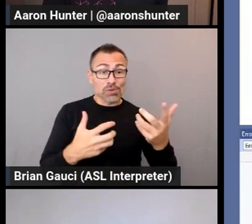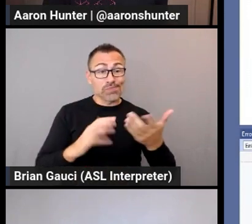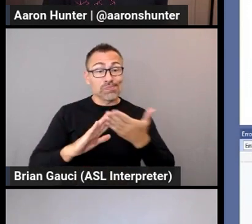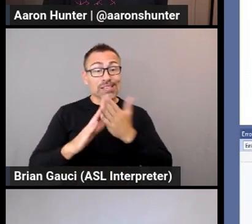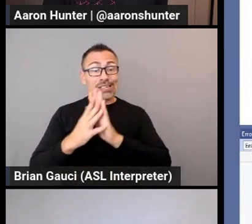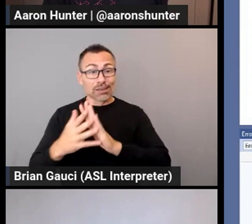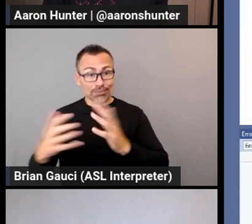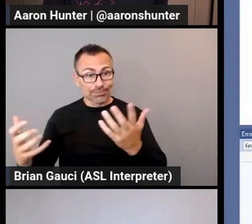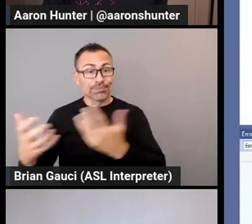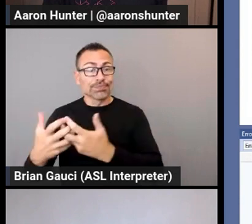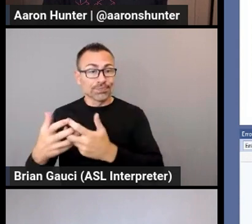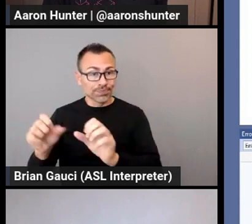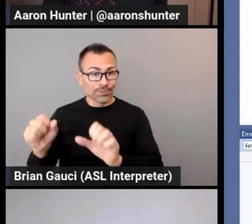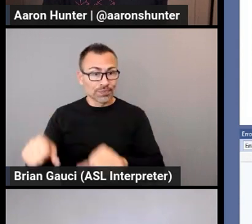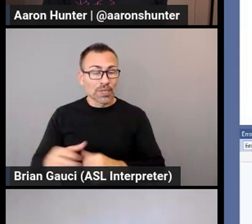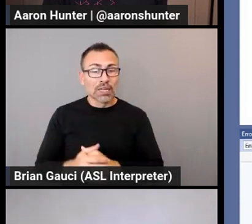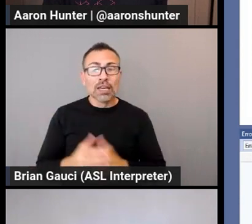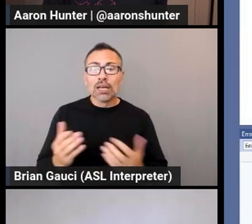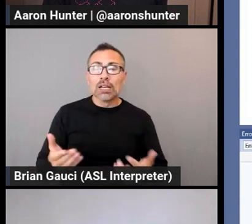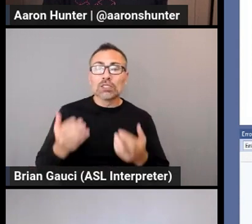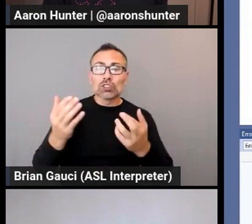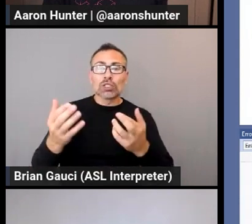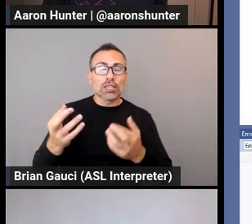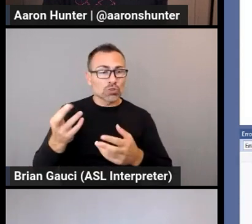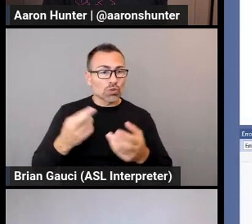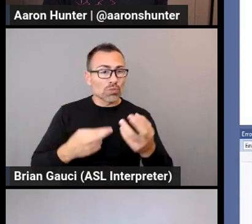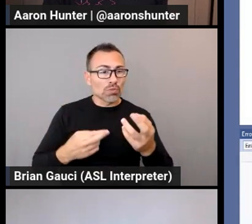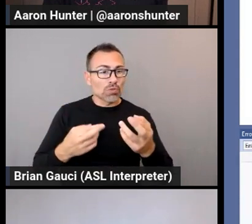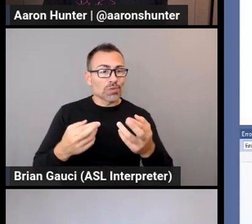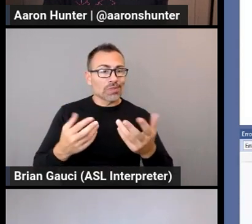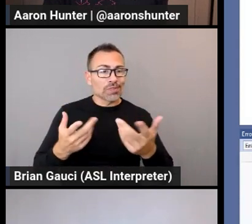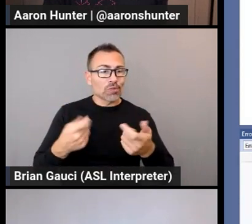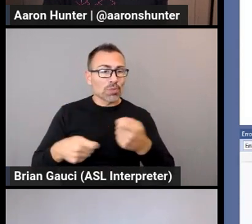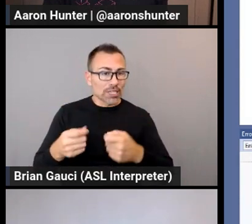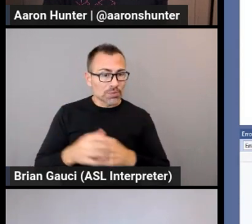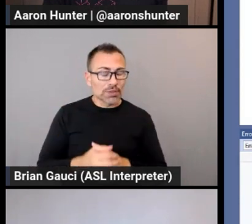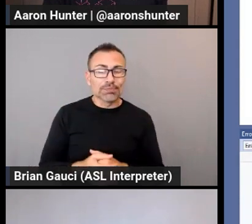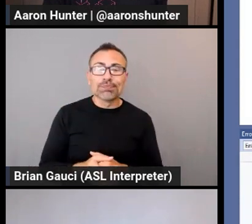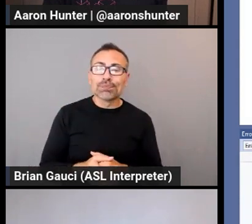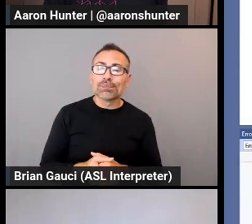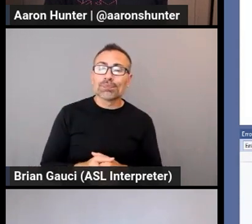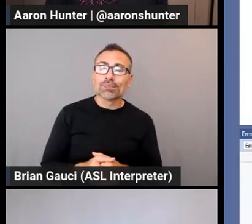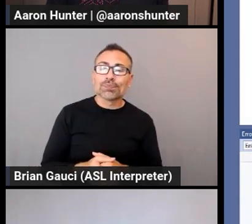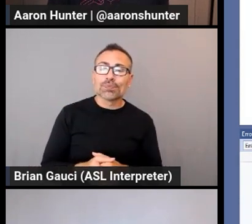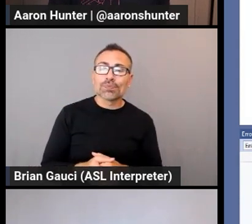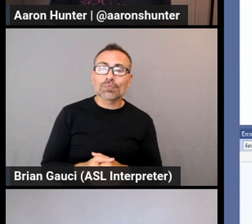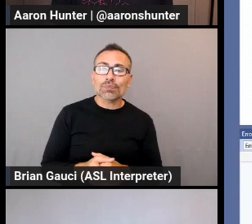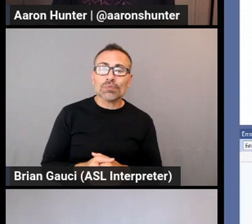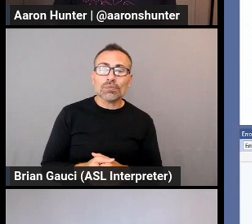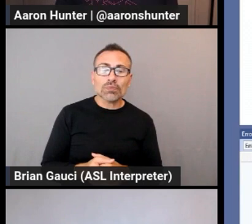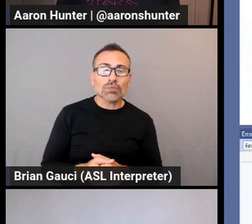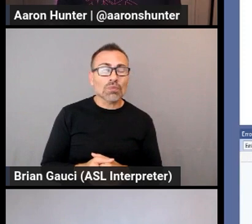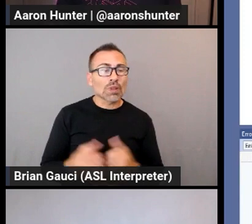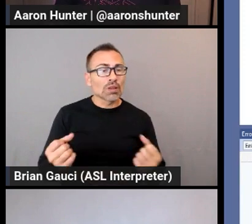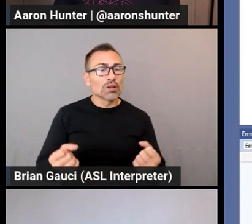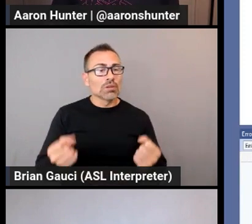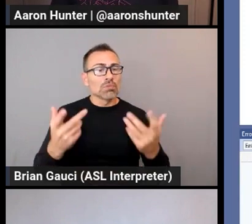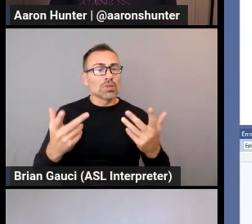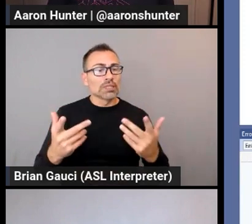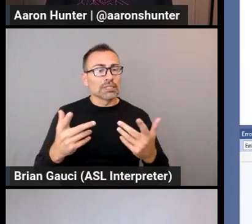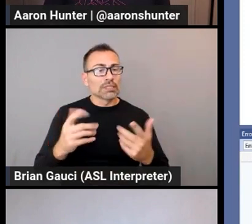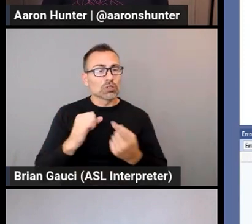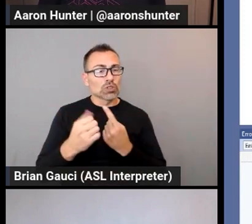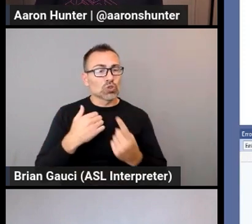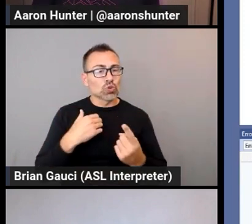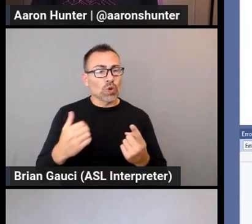the replacement as well, where it has the knowledge. So in a lot of cases, what also happens is you have some custom packages that